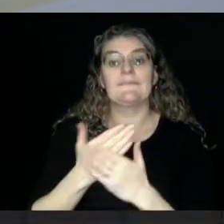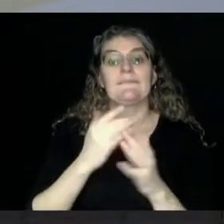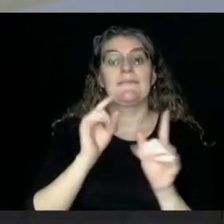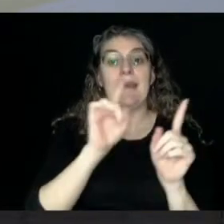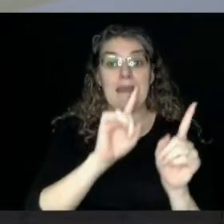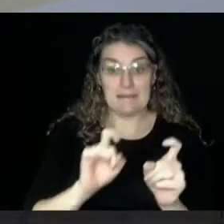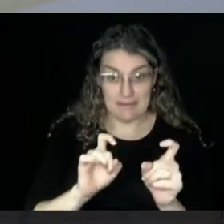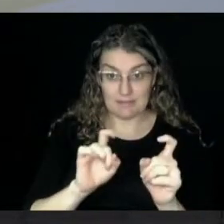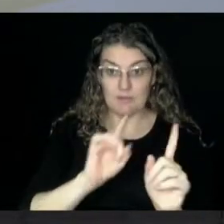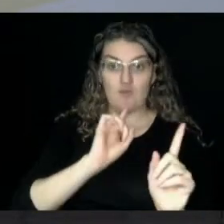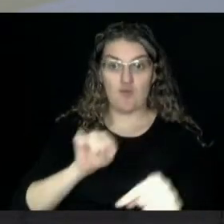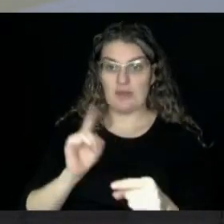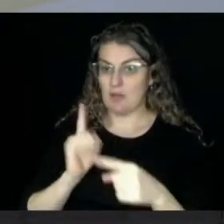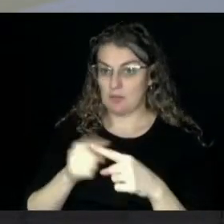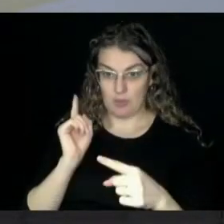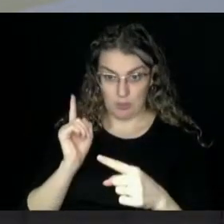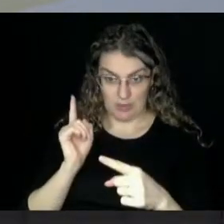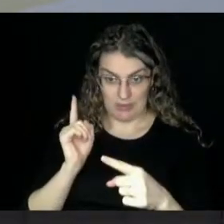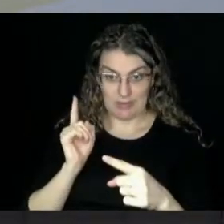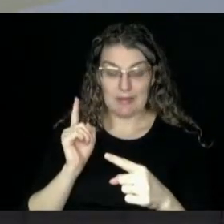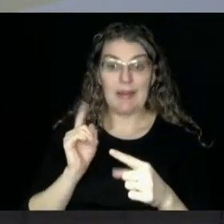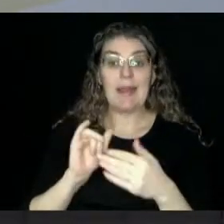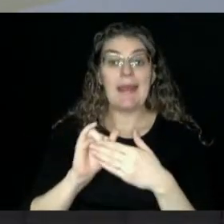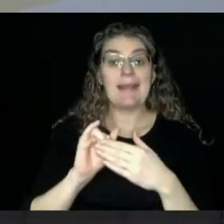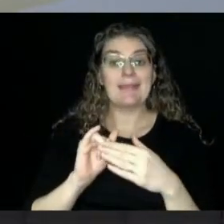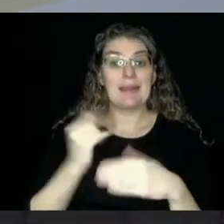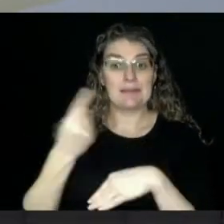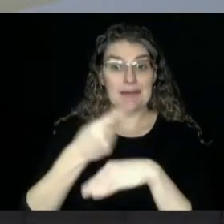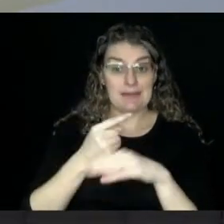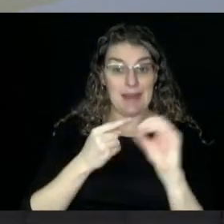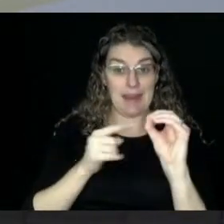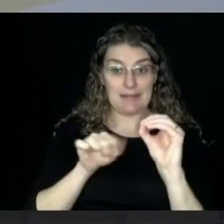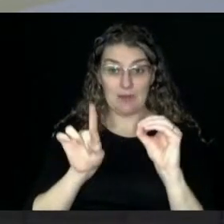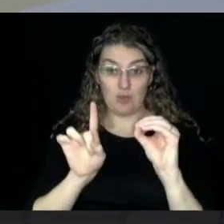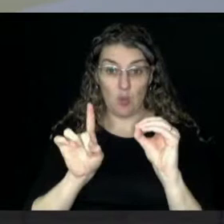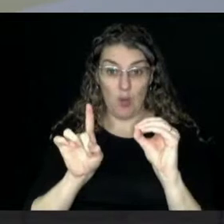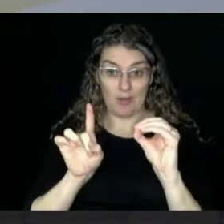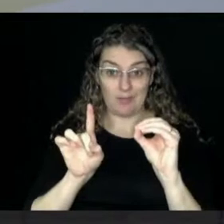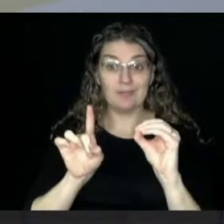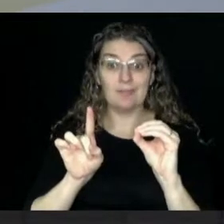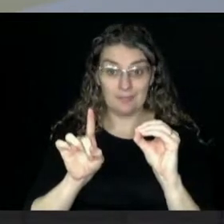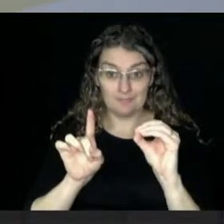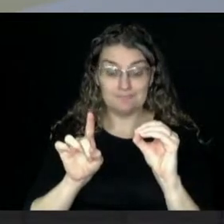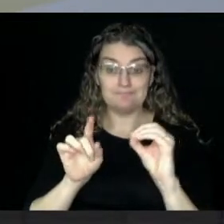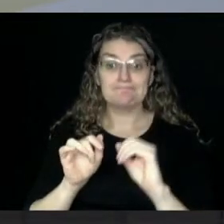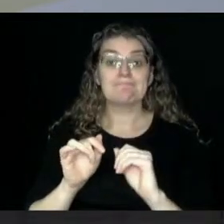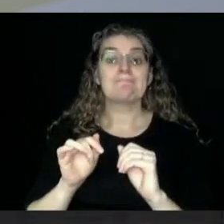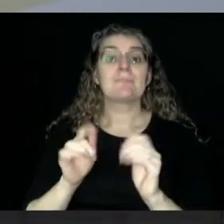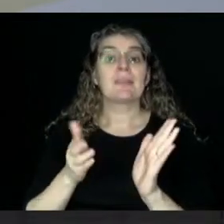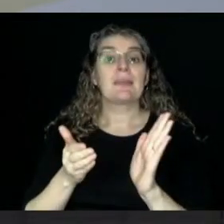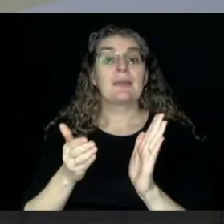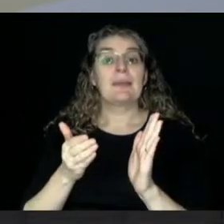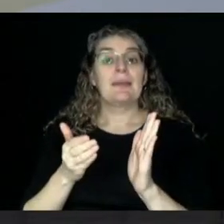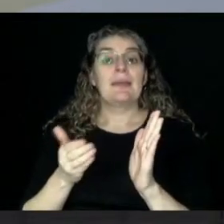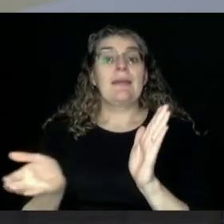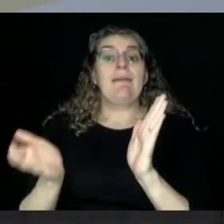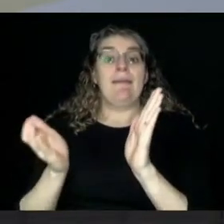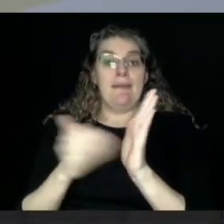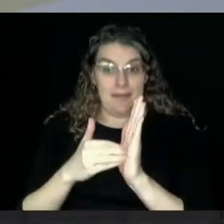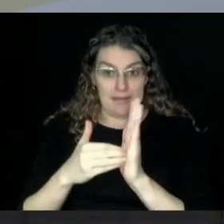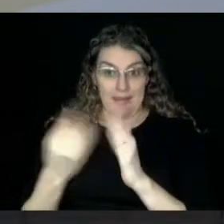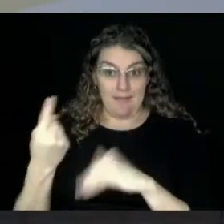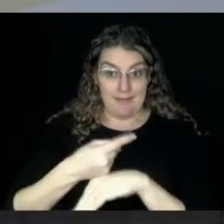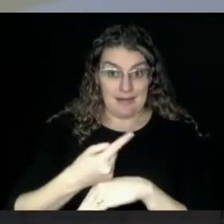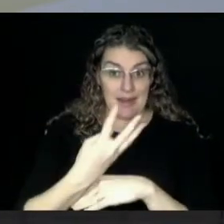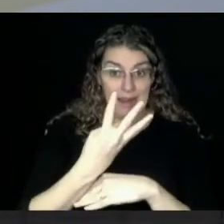individuals who are to be tested at day 0 to 1. Individuals who must be tested as well at day 4 to 6 or as well